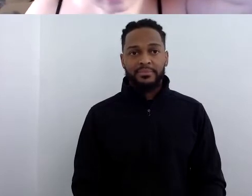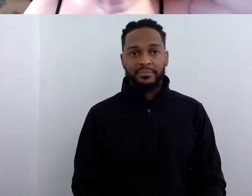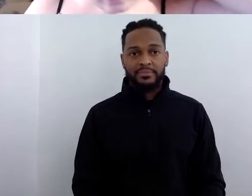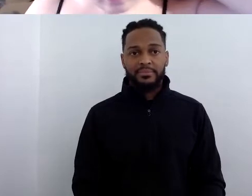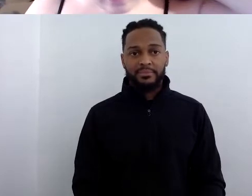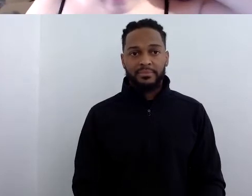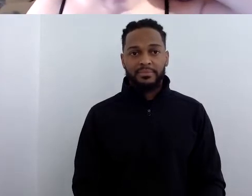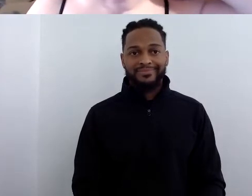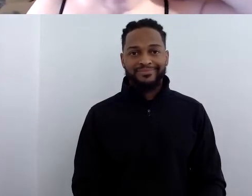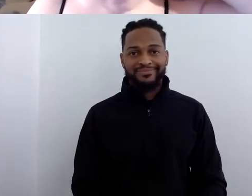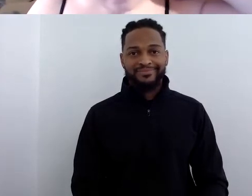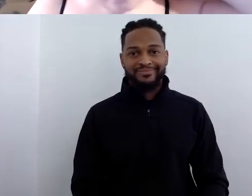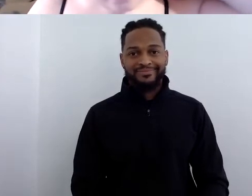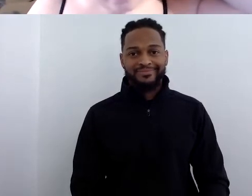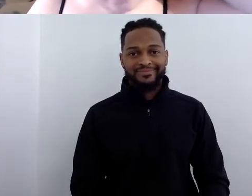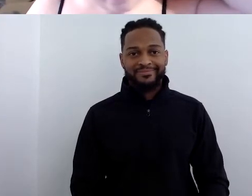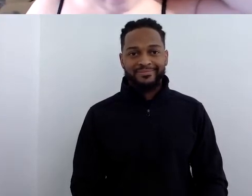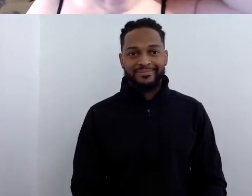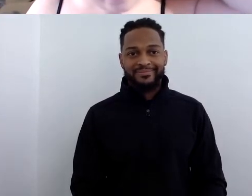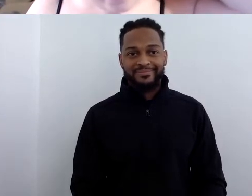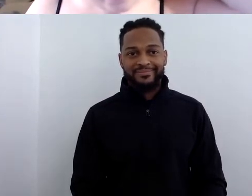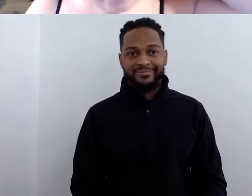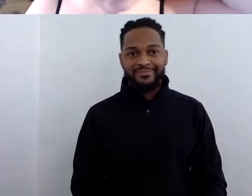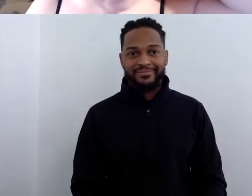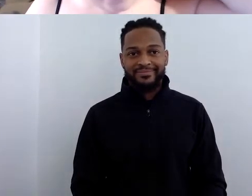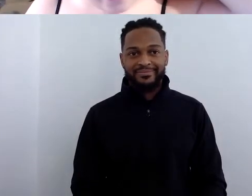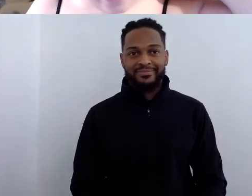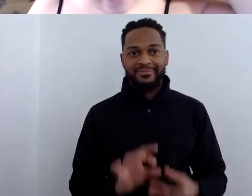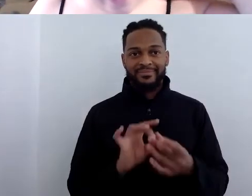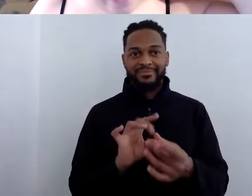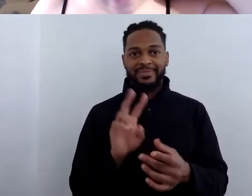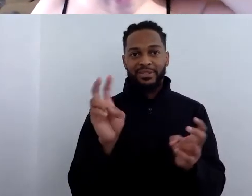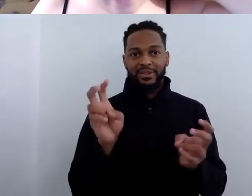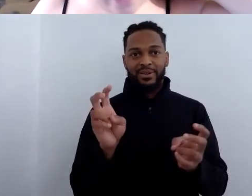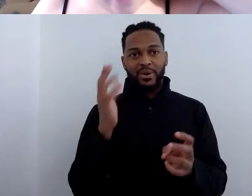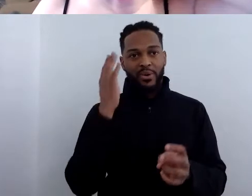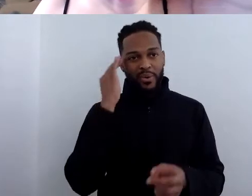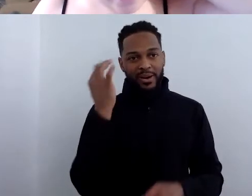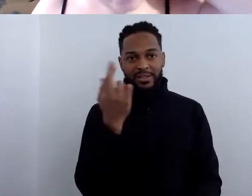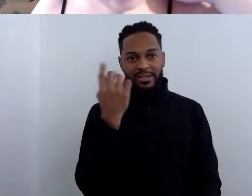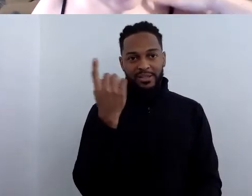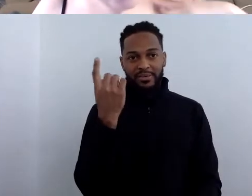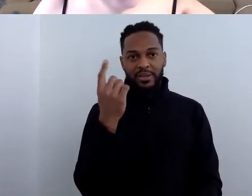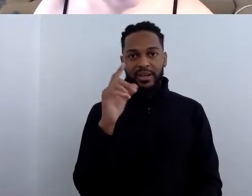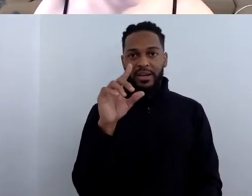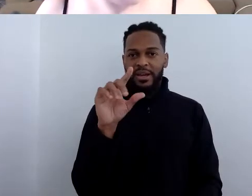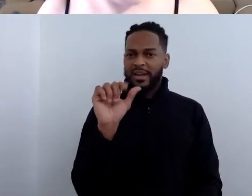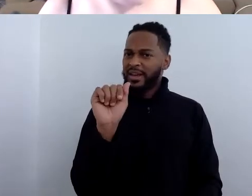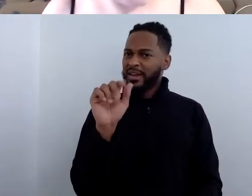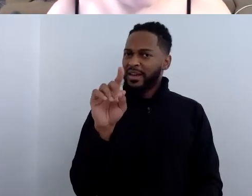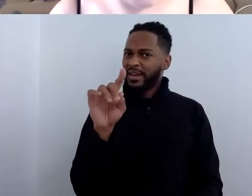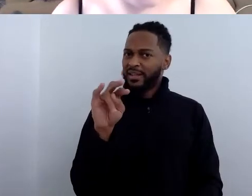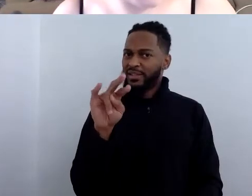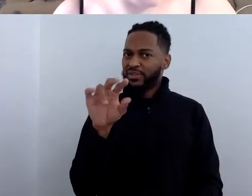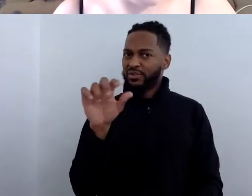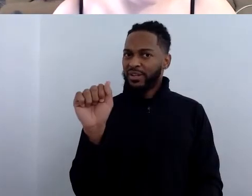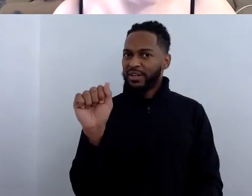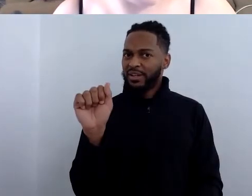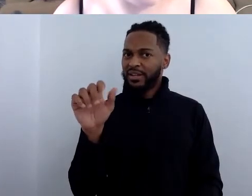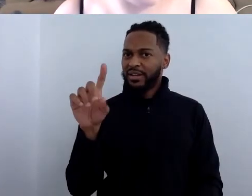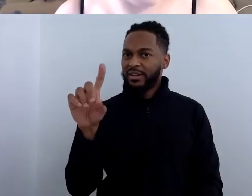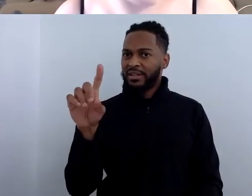yep. So on that topic, why does someone like Andrea Dezell, aka the seated nurse, who